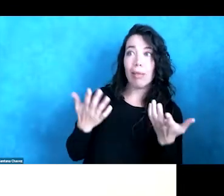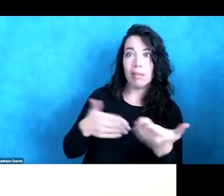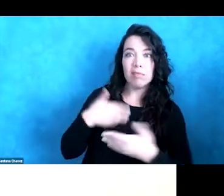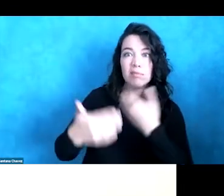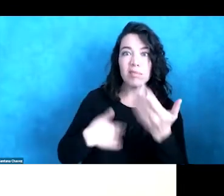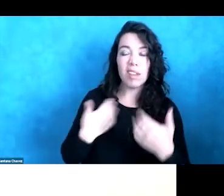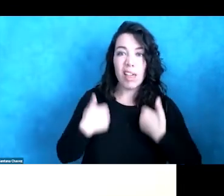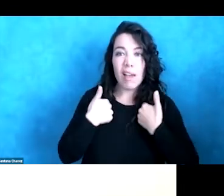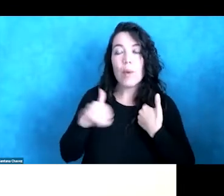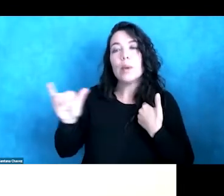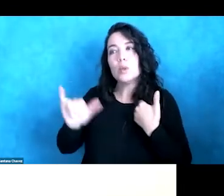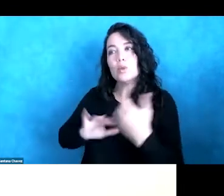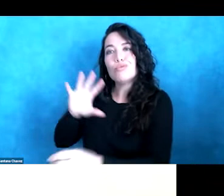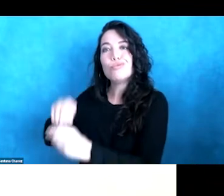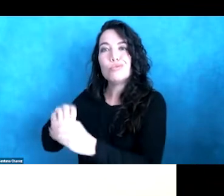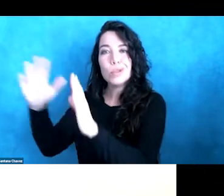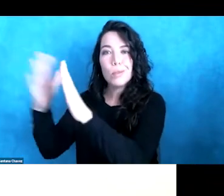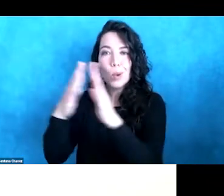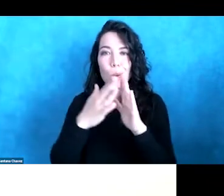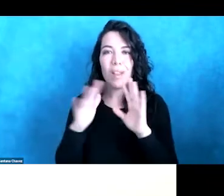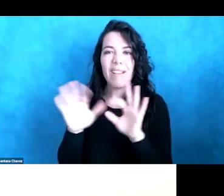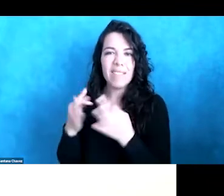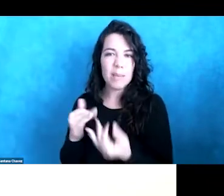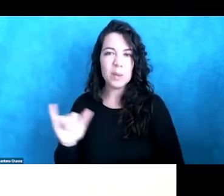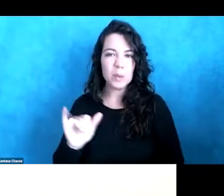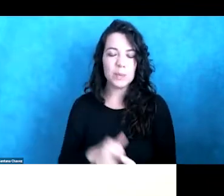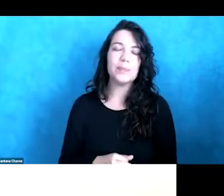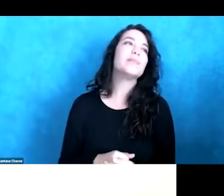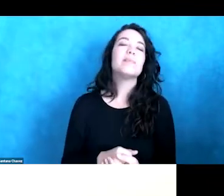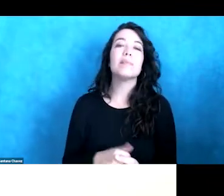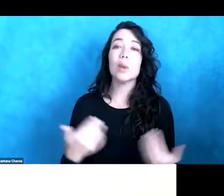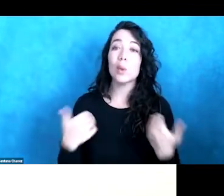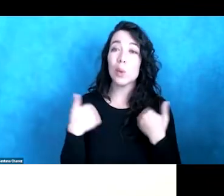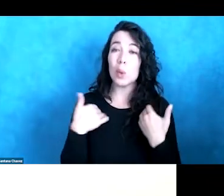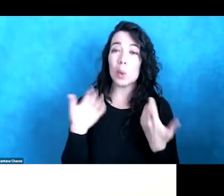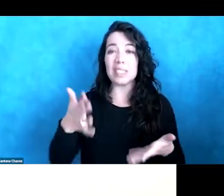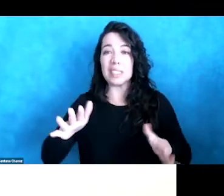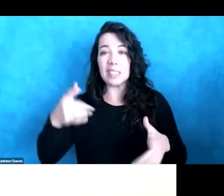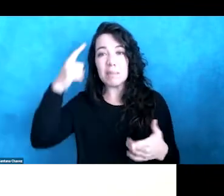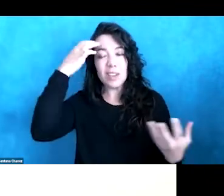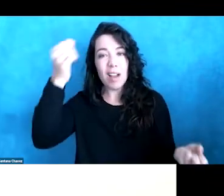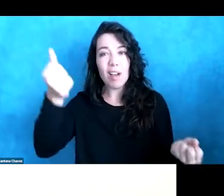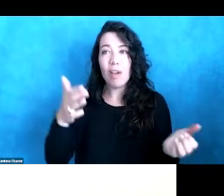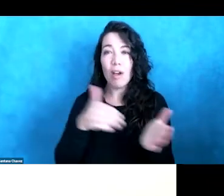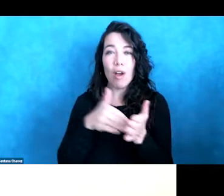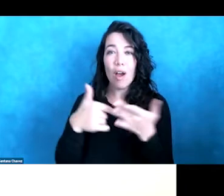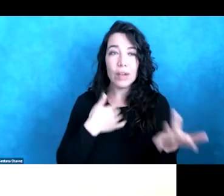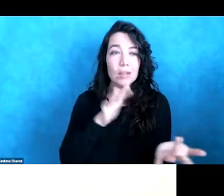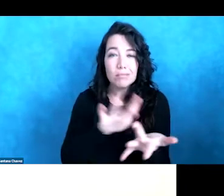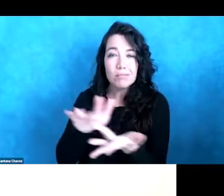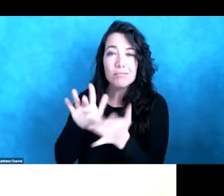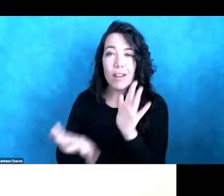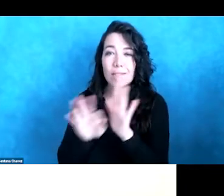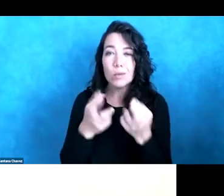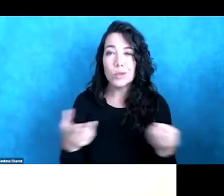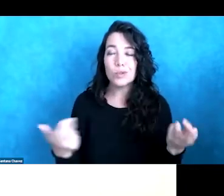For example, youth with poor mental health may find it difficult to take full advantage of available resources, including educational and training